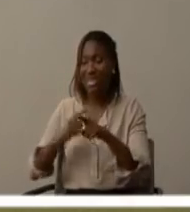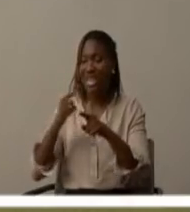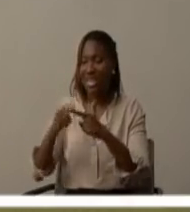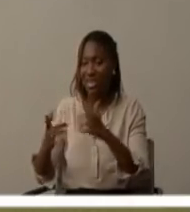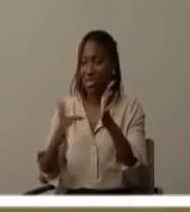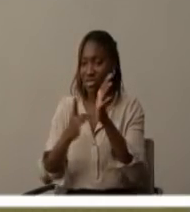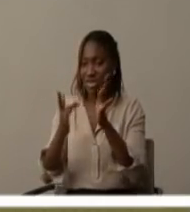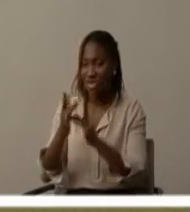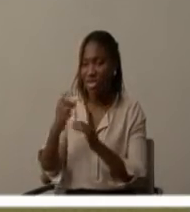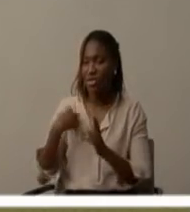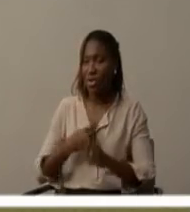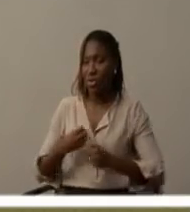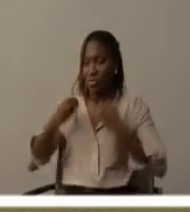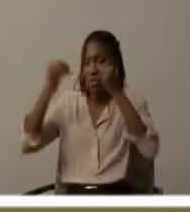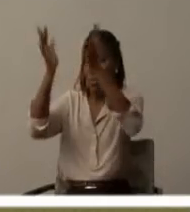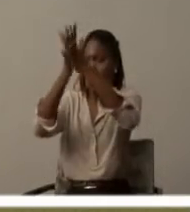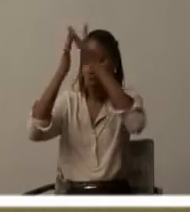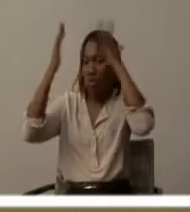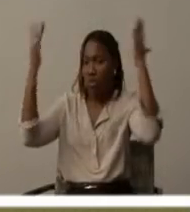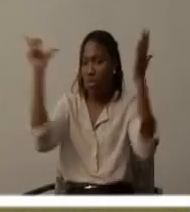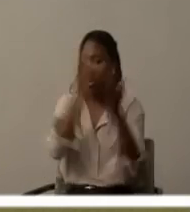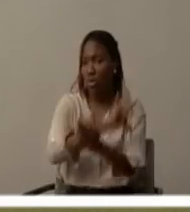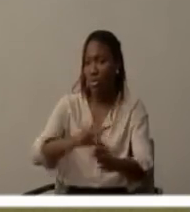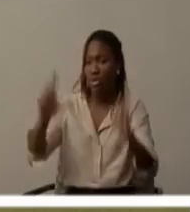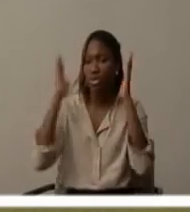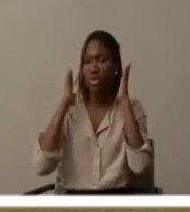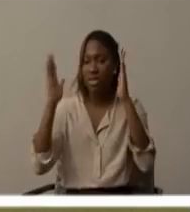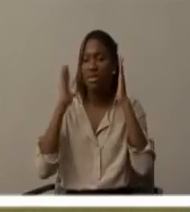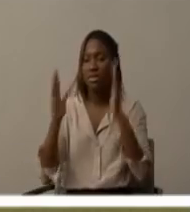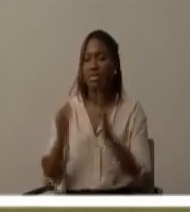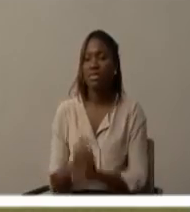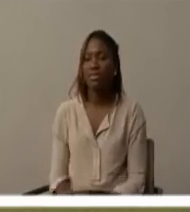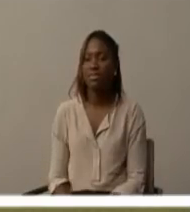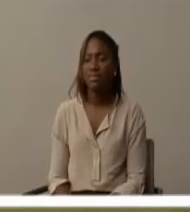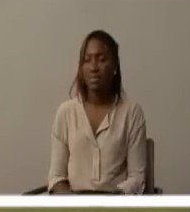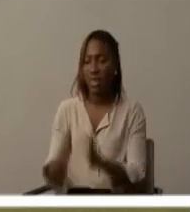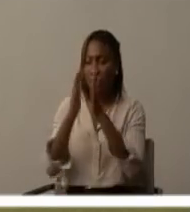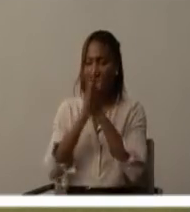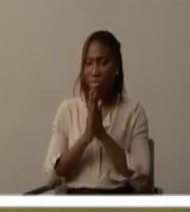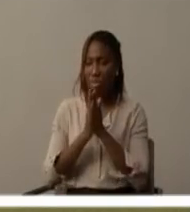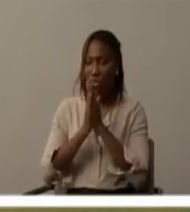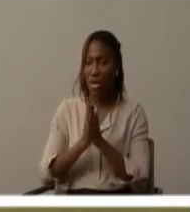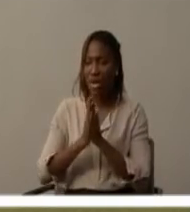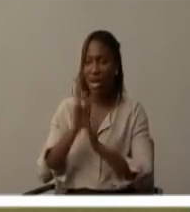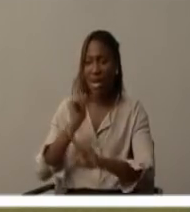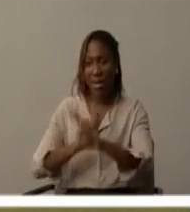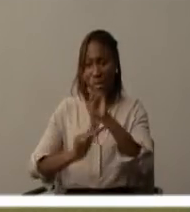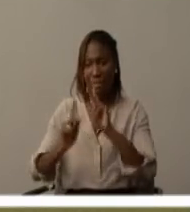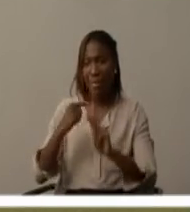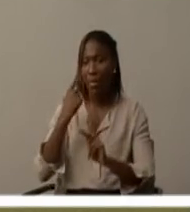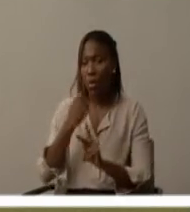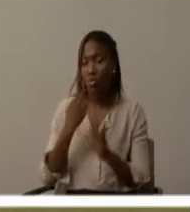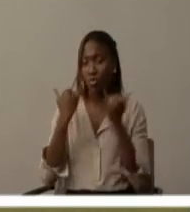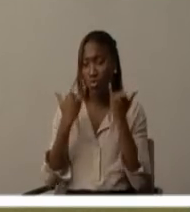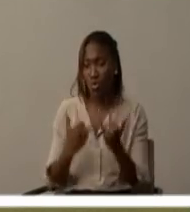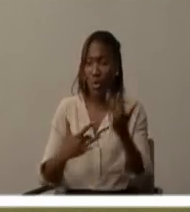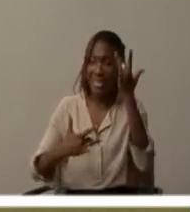will be glorified. Lord, hear us. Lord, graciously hear us. We pray for all those who have contracted this